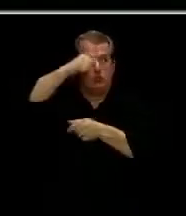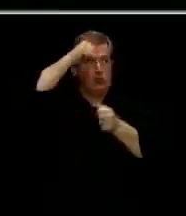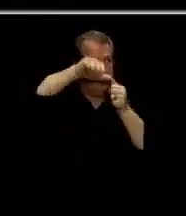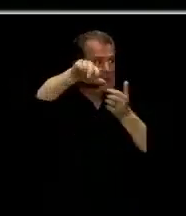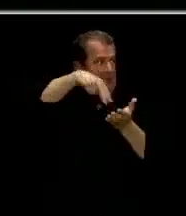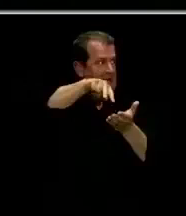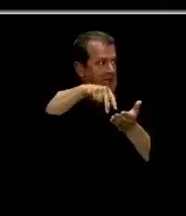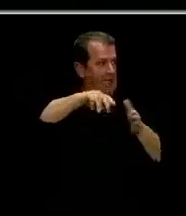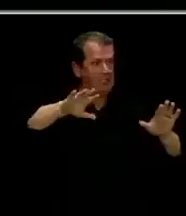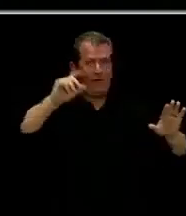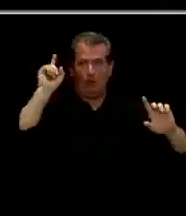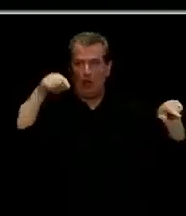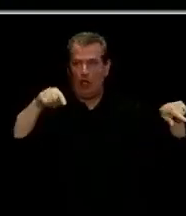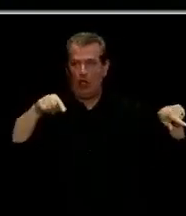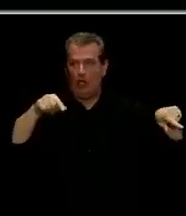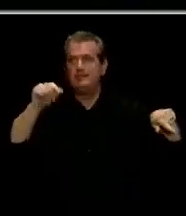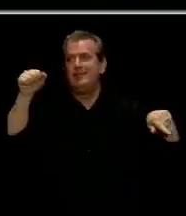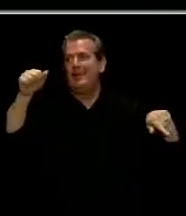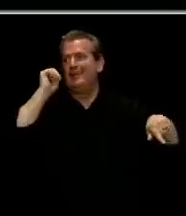Oh.